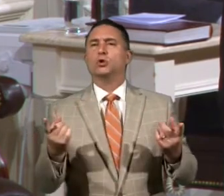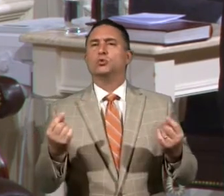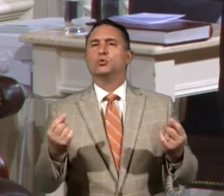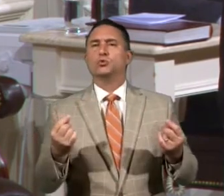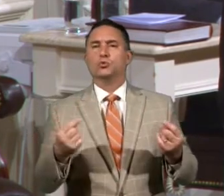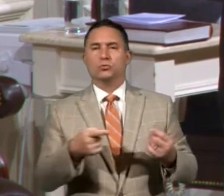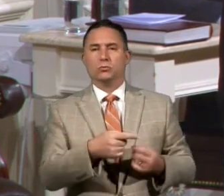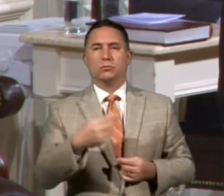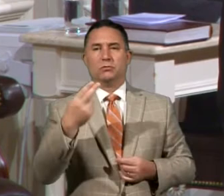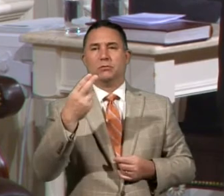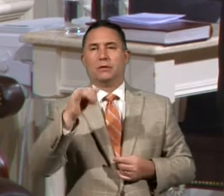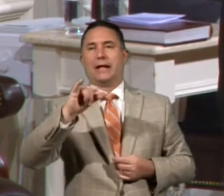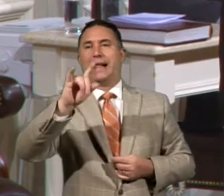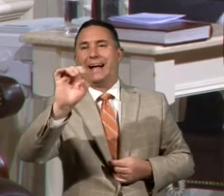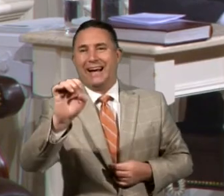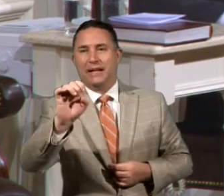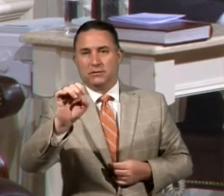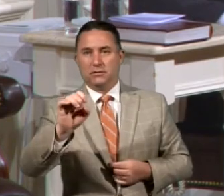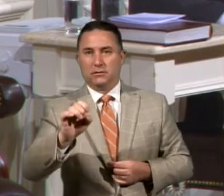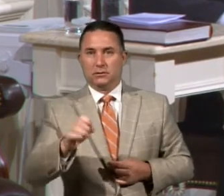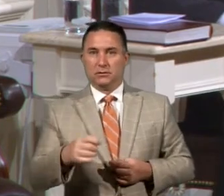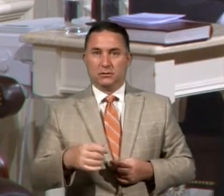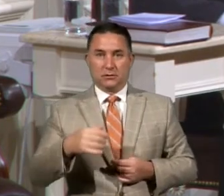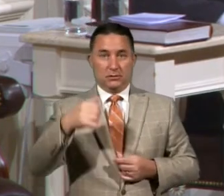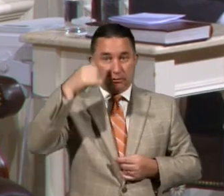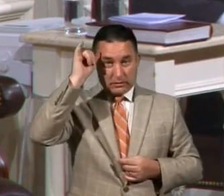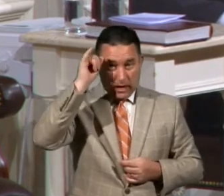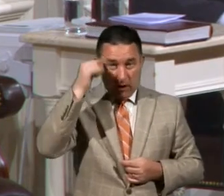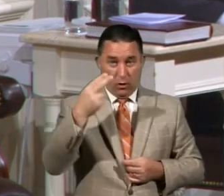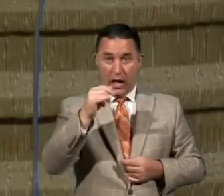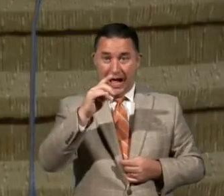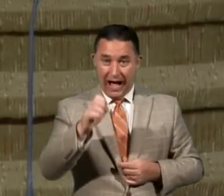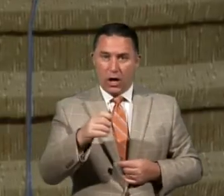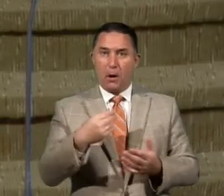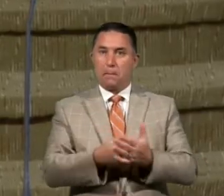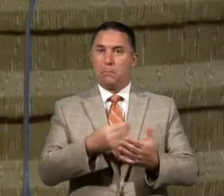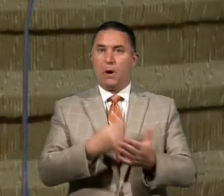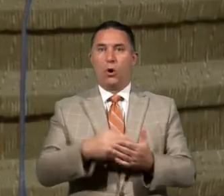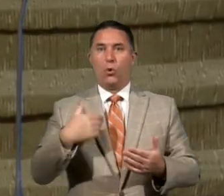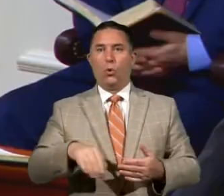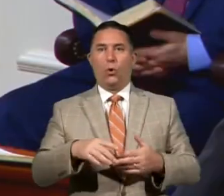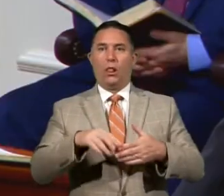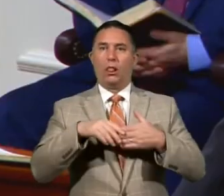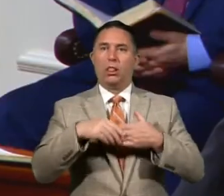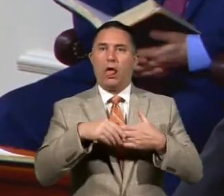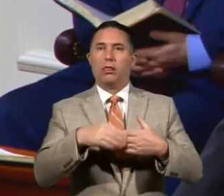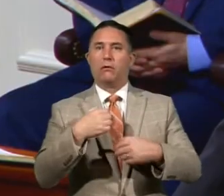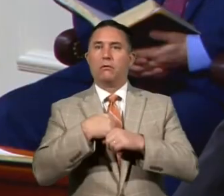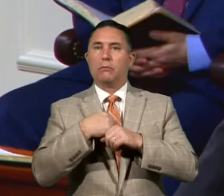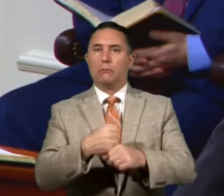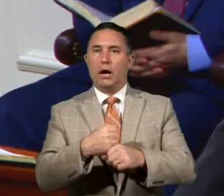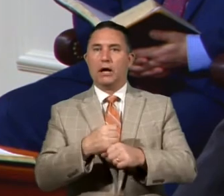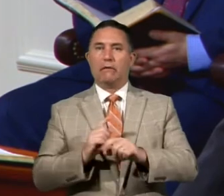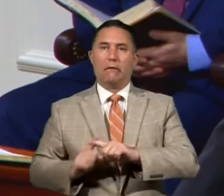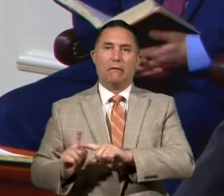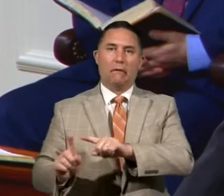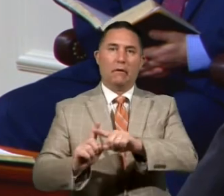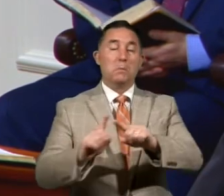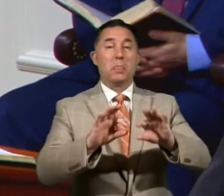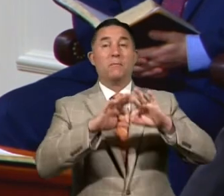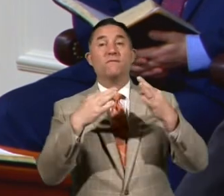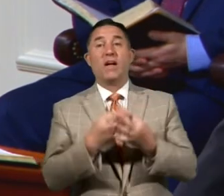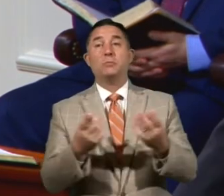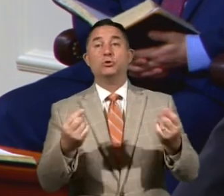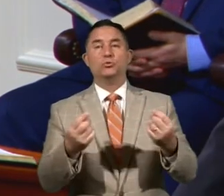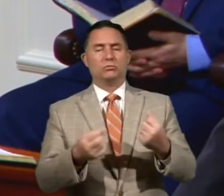from them were hides. There's a lot of money in cow hides. They go into all kinds of leather goods. But our family